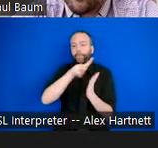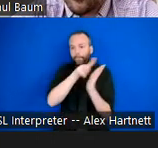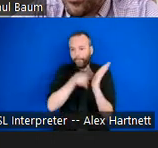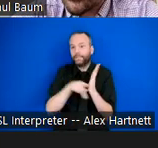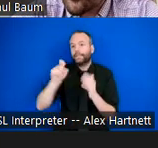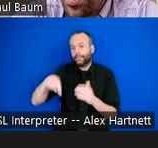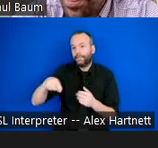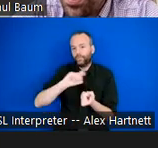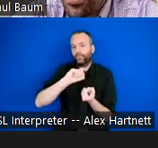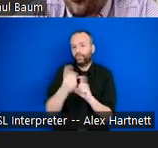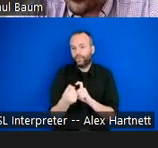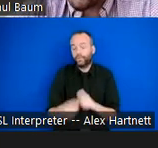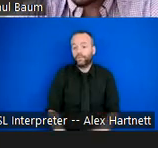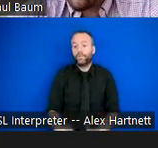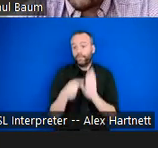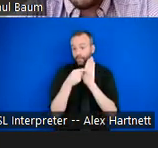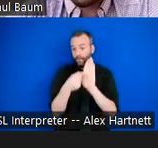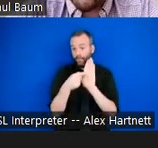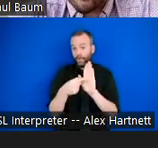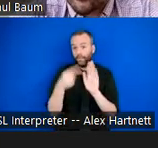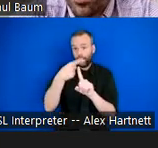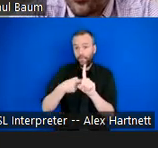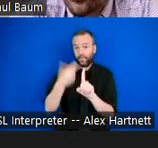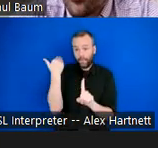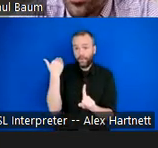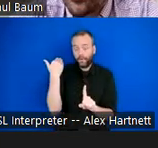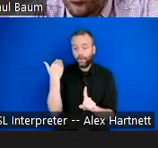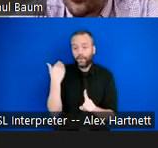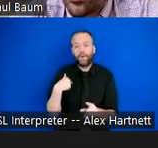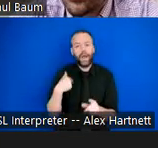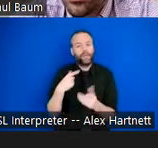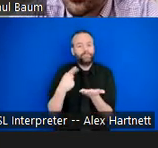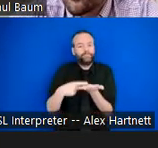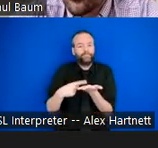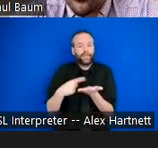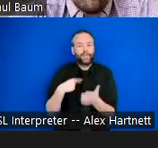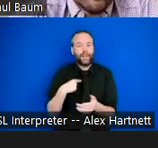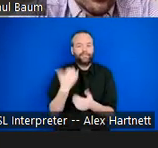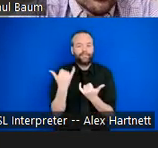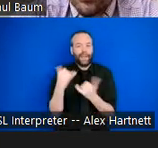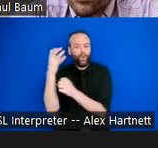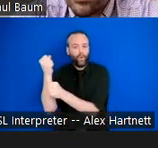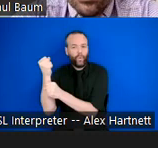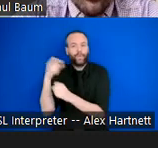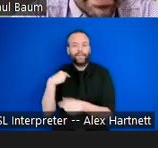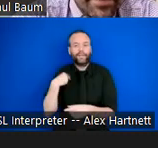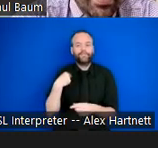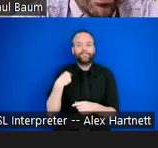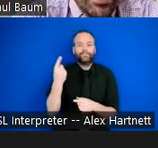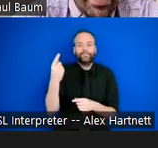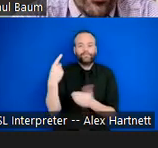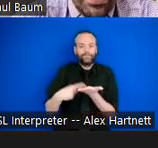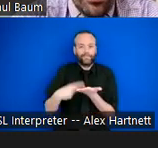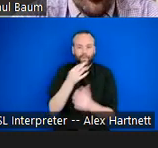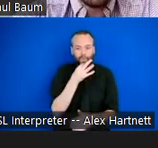voted on last month, or just presented last month. I'll talk about at the end of the presentation, which has